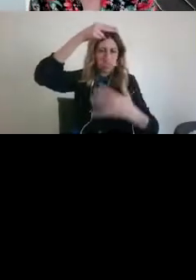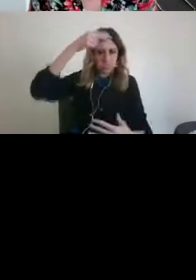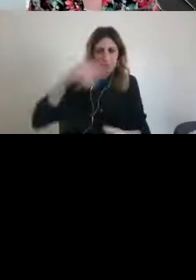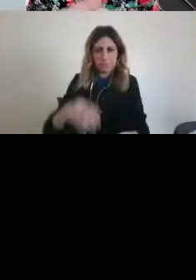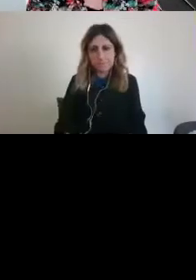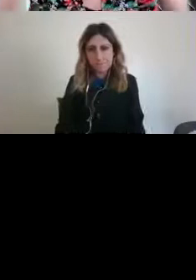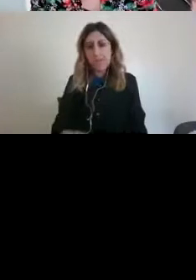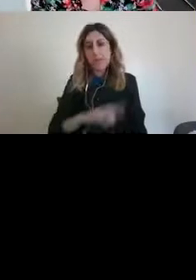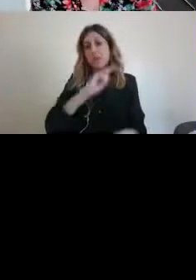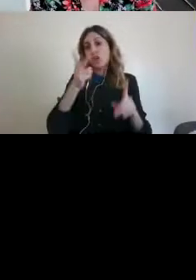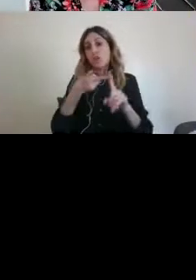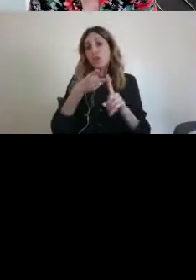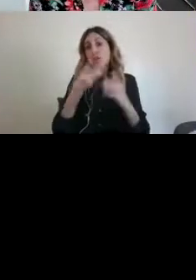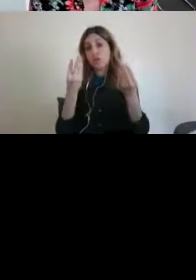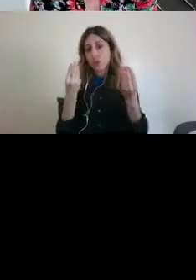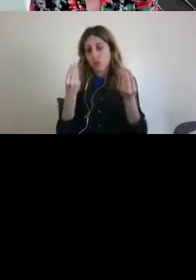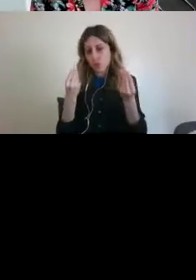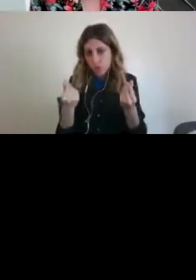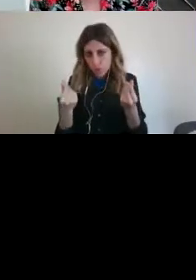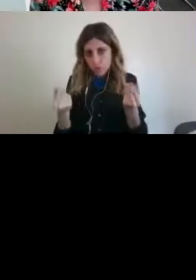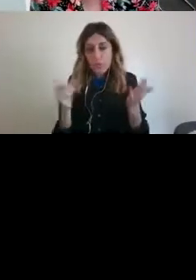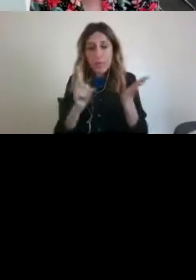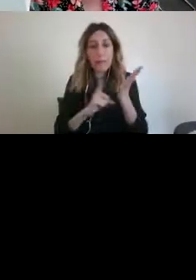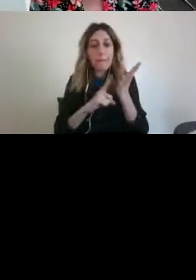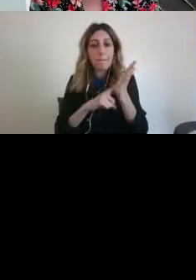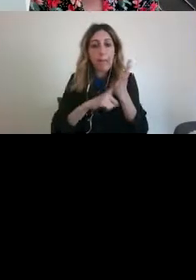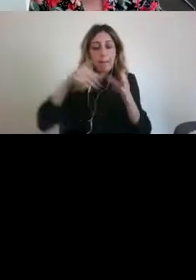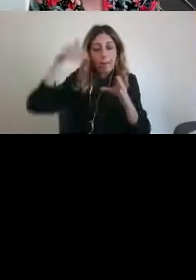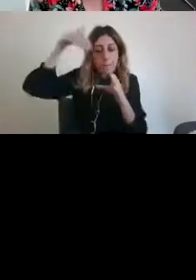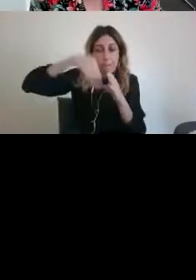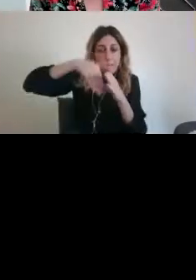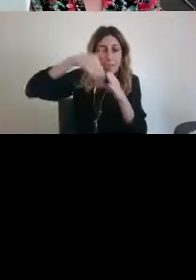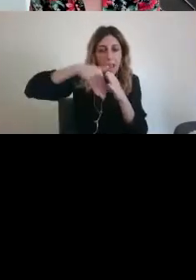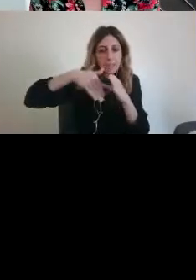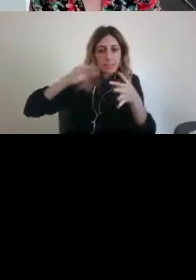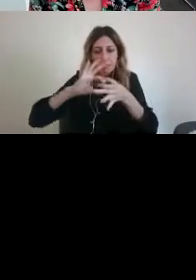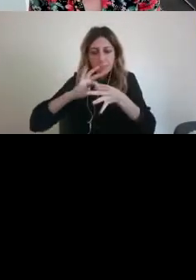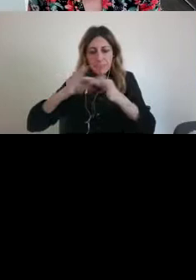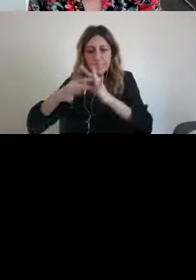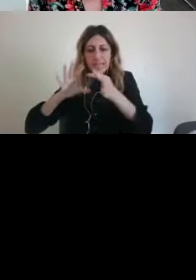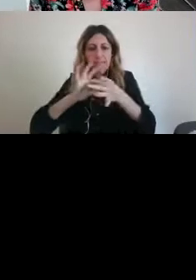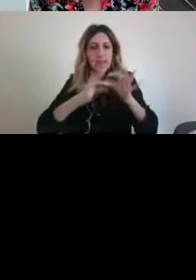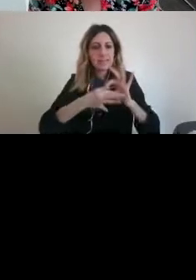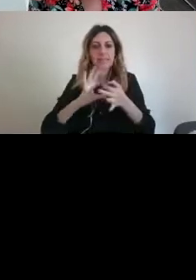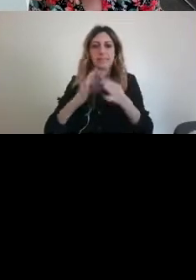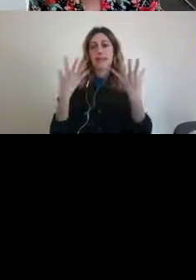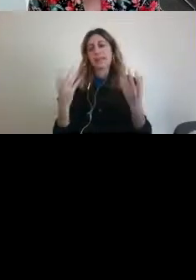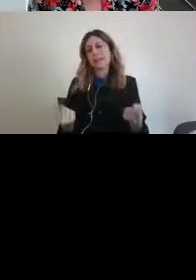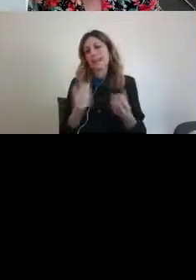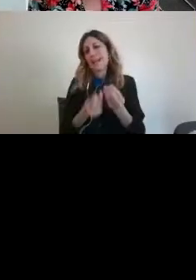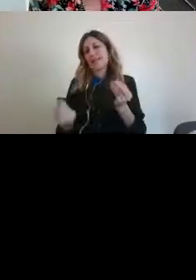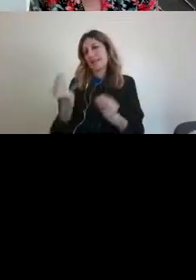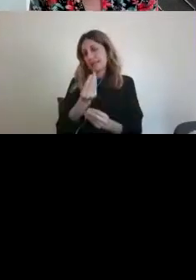something that more and more people are doing, and you should be doing that as well. So the next thing you